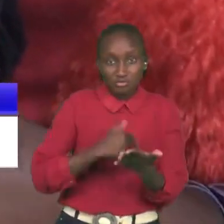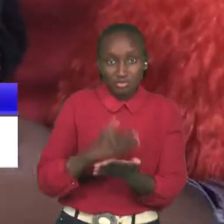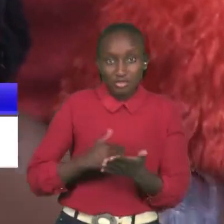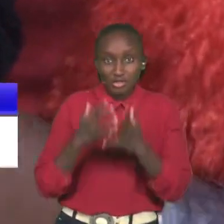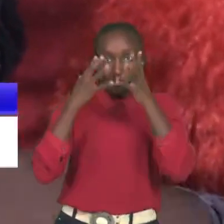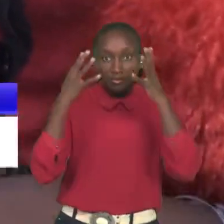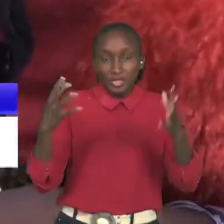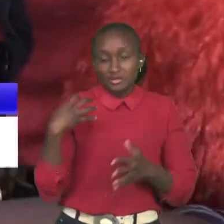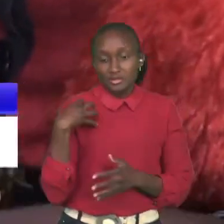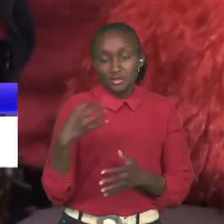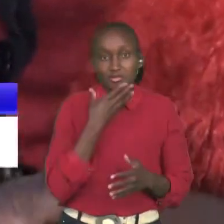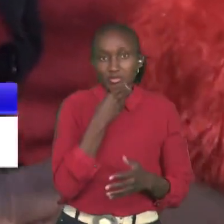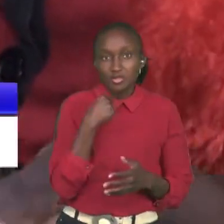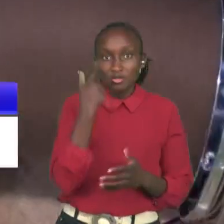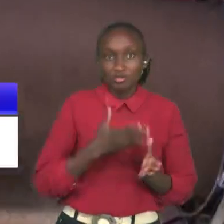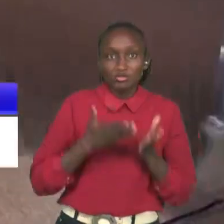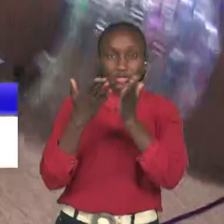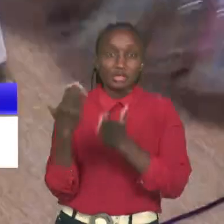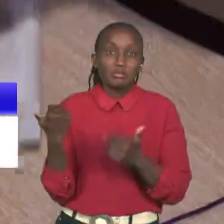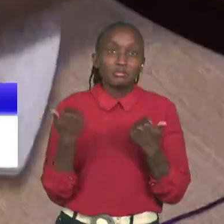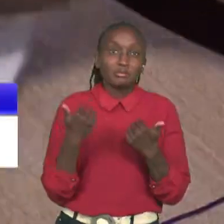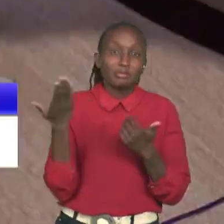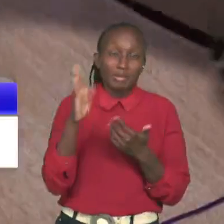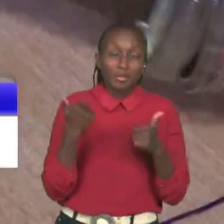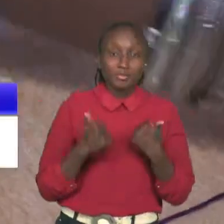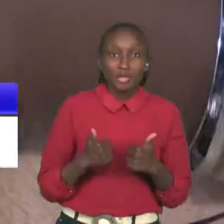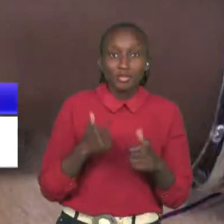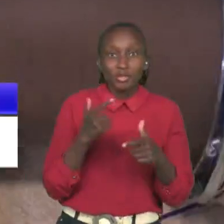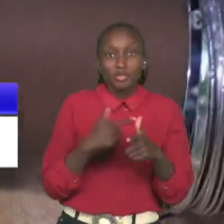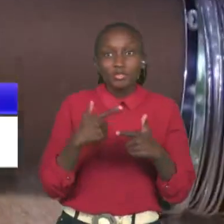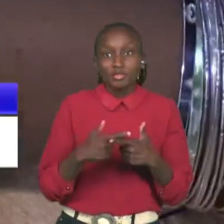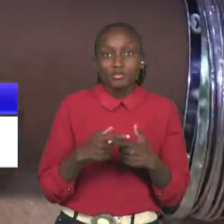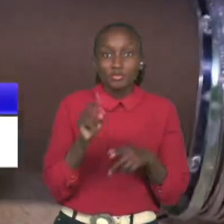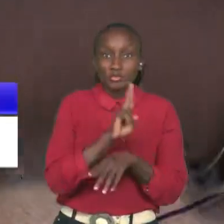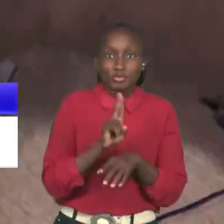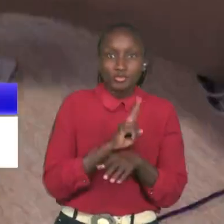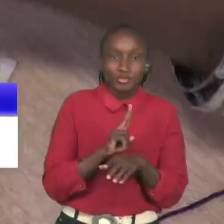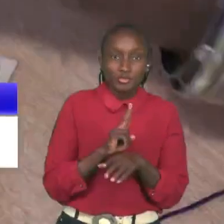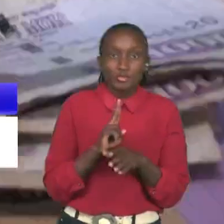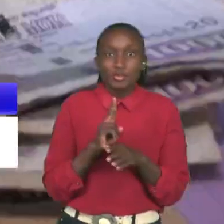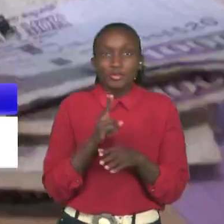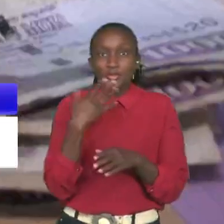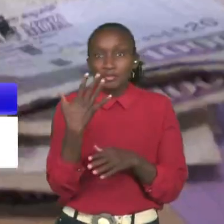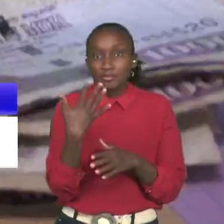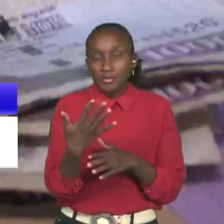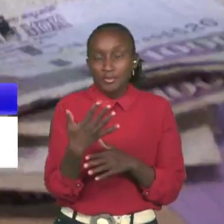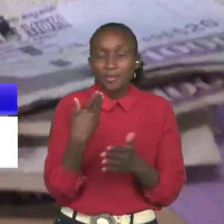who did not return their stashed cash in time will have to deal with the remaining with worthless cash, with CBK noting the close